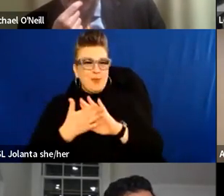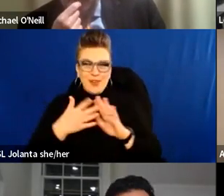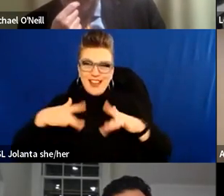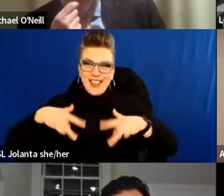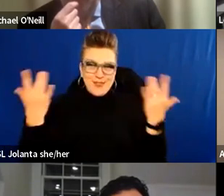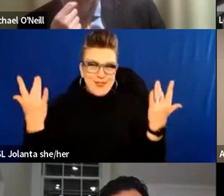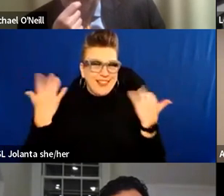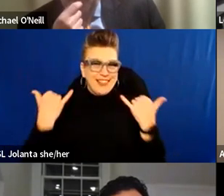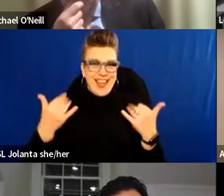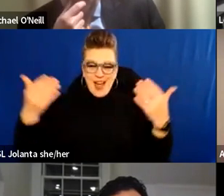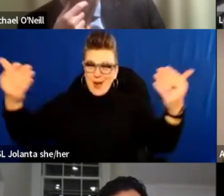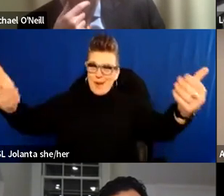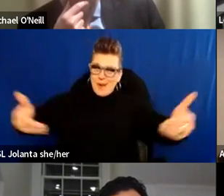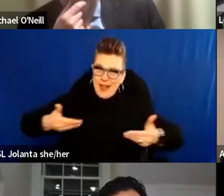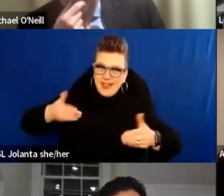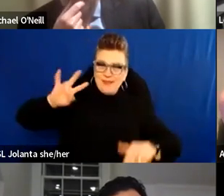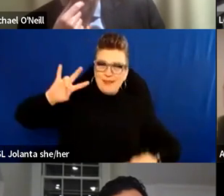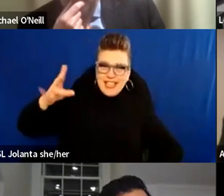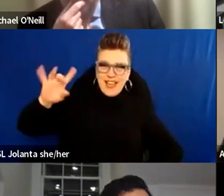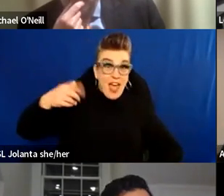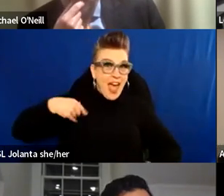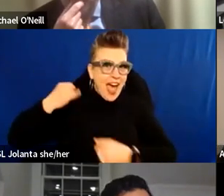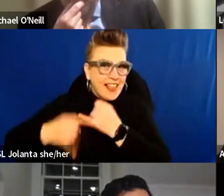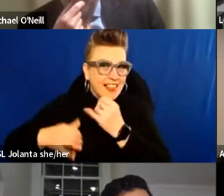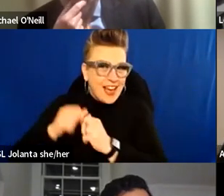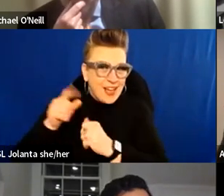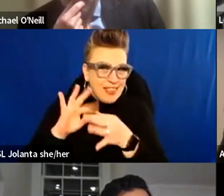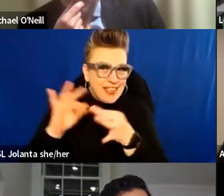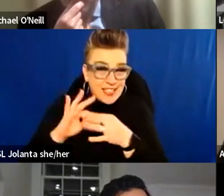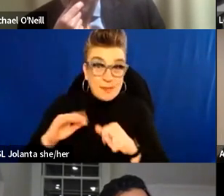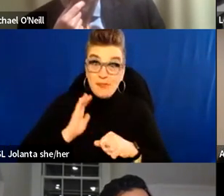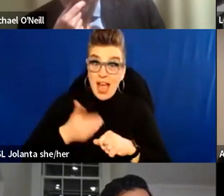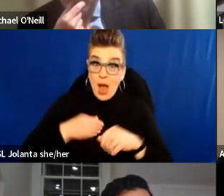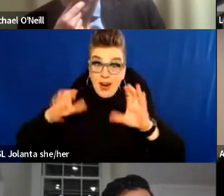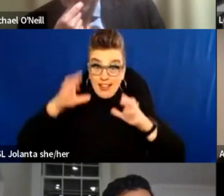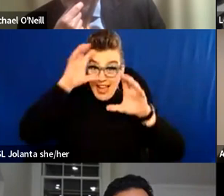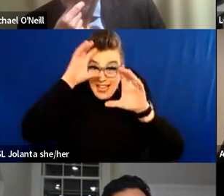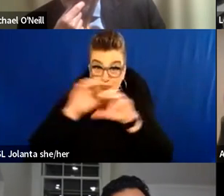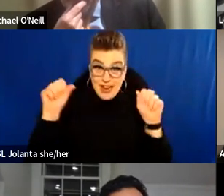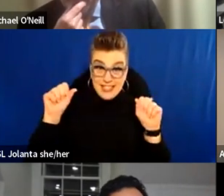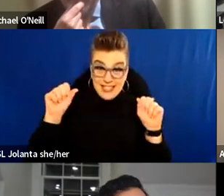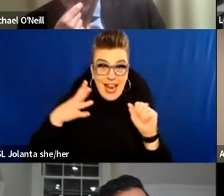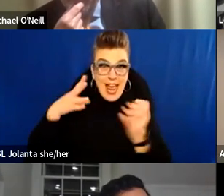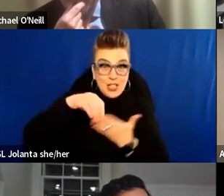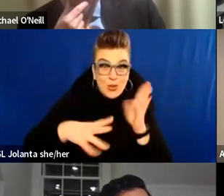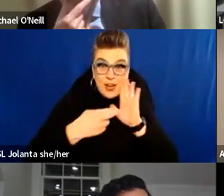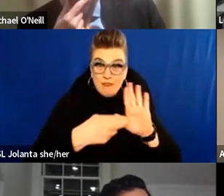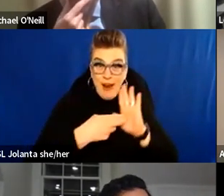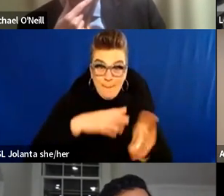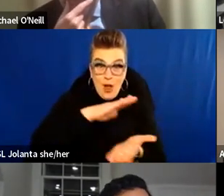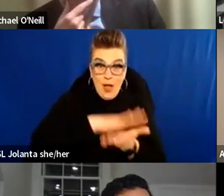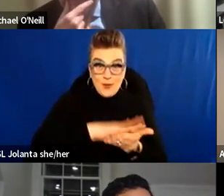seventh and eighth graders um i'll end with this our our um class president uh and uh student rep on the school site